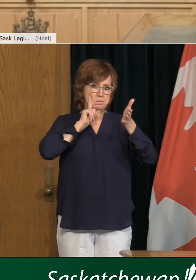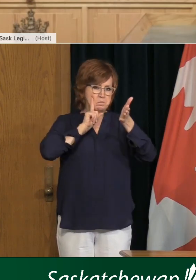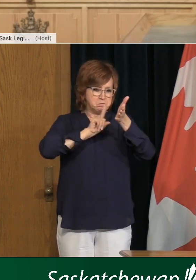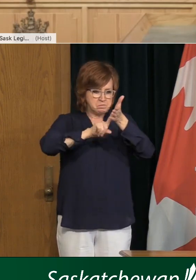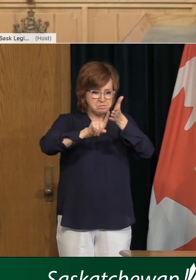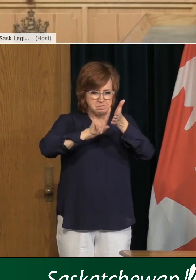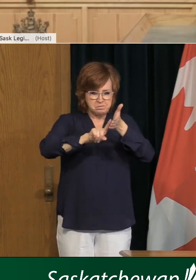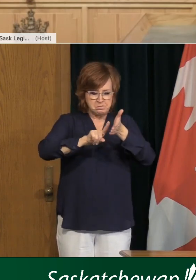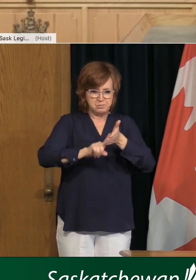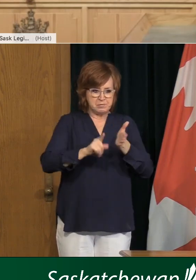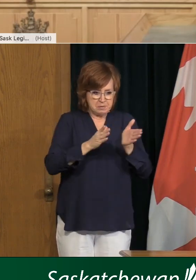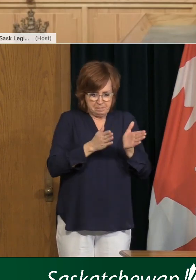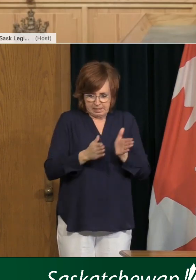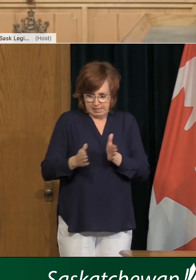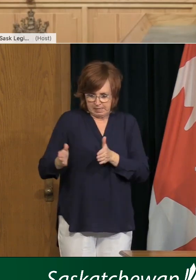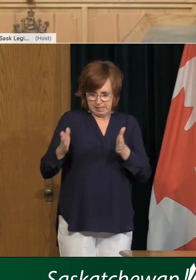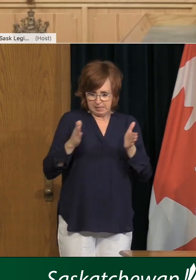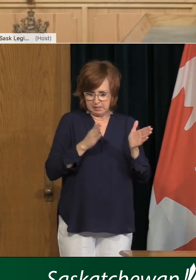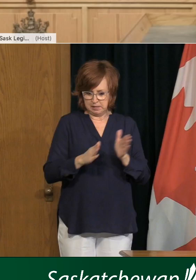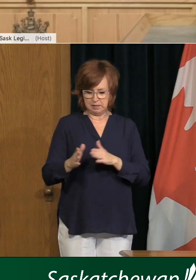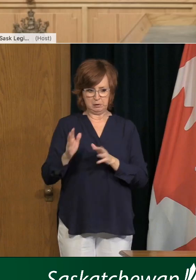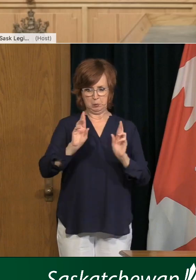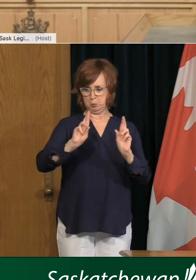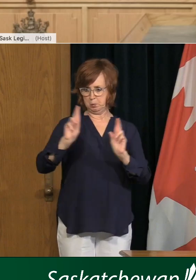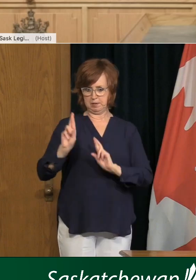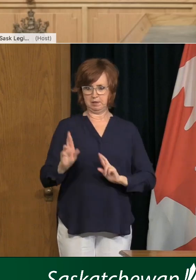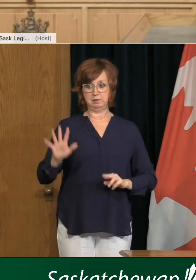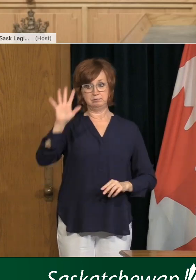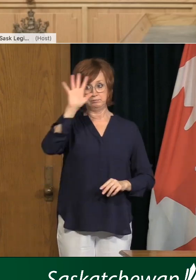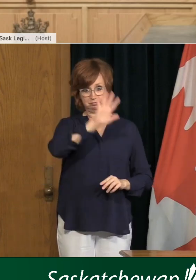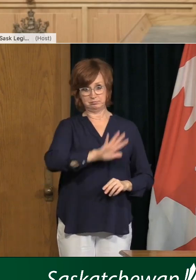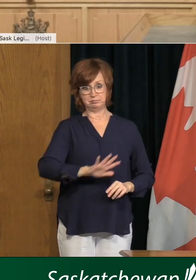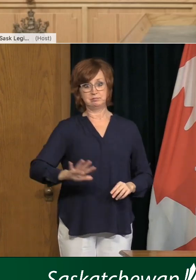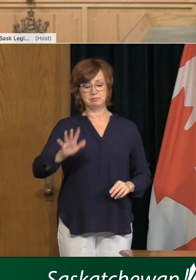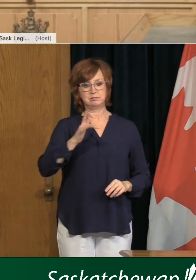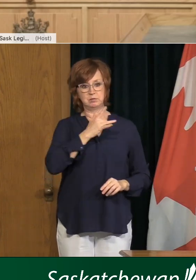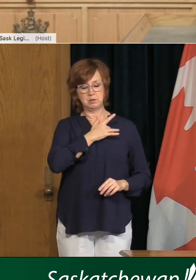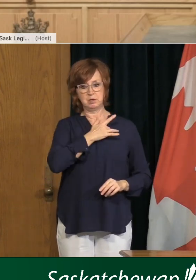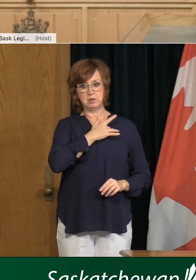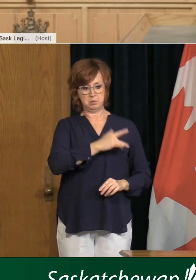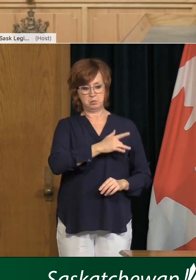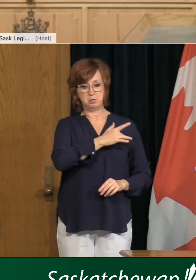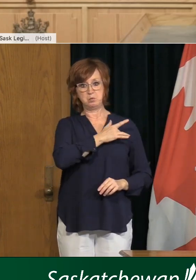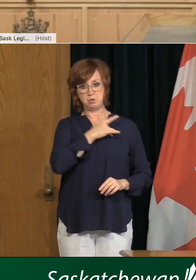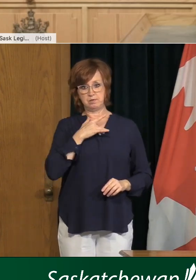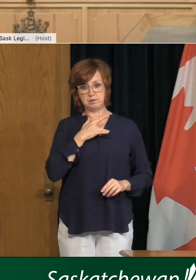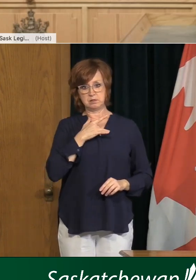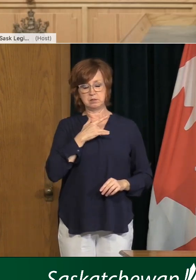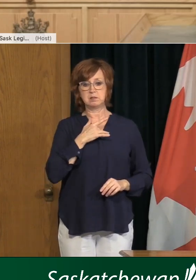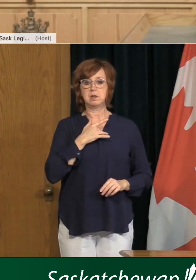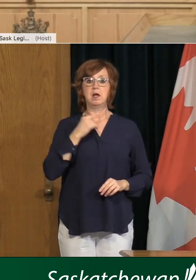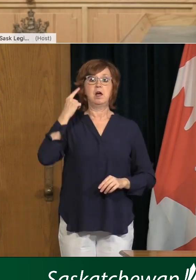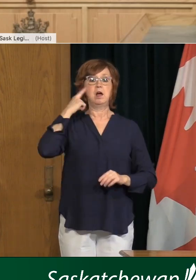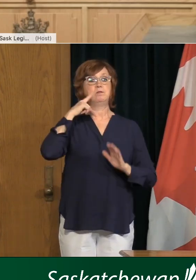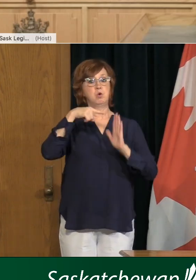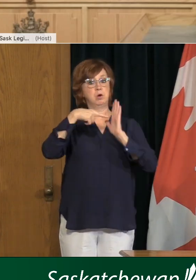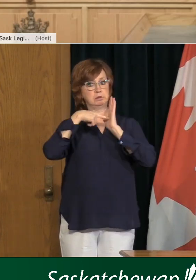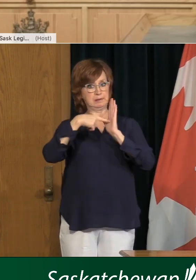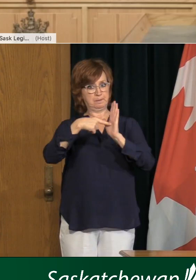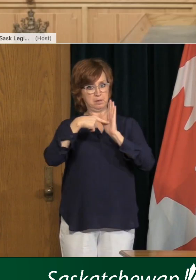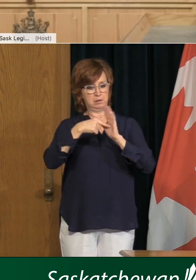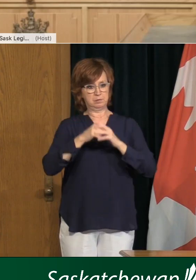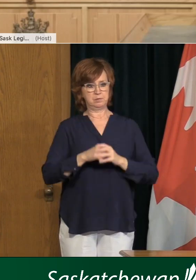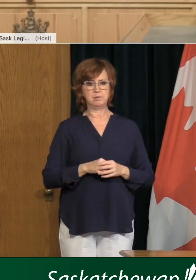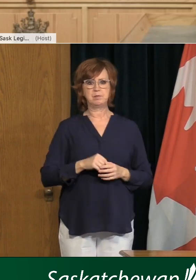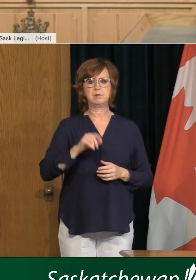interdependencies of the programs and services required for this resumption plan. A really good example of this to me